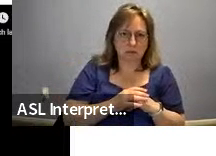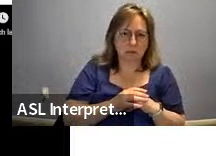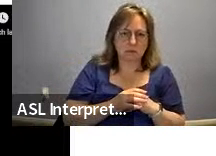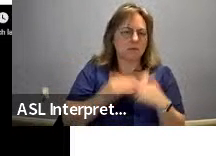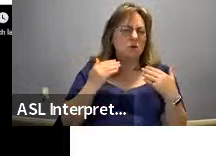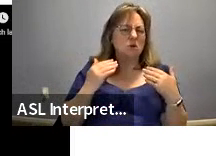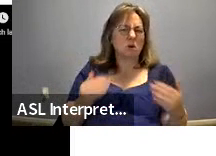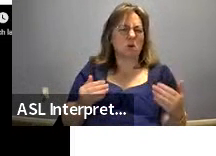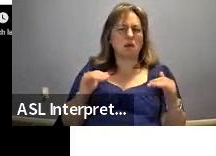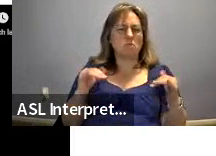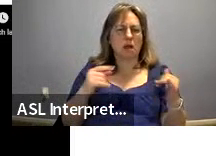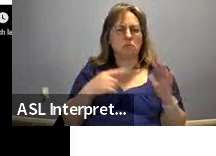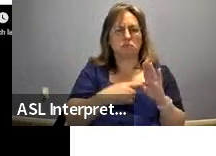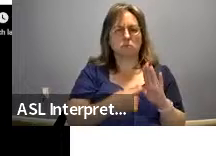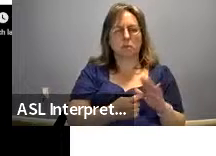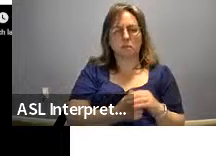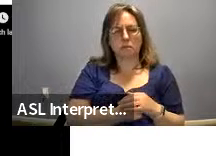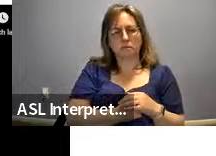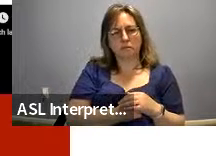video.